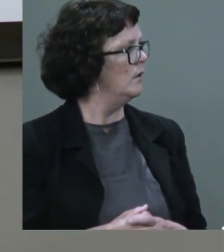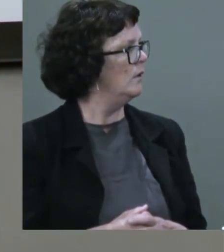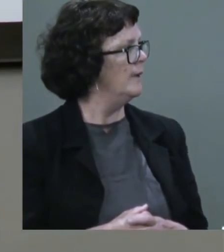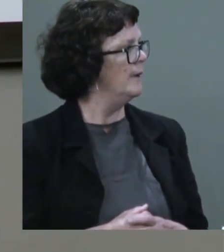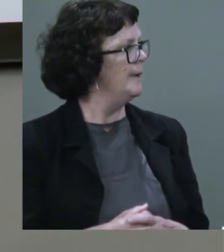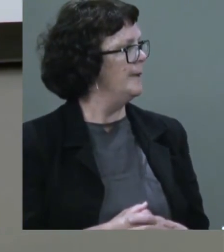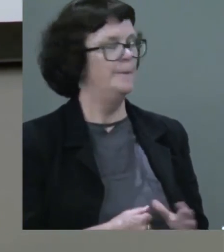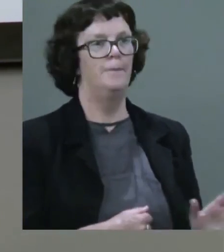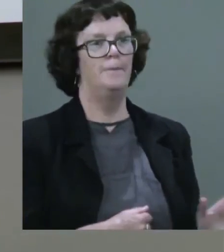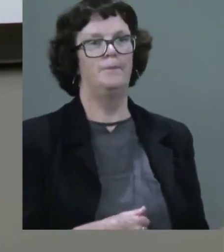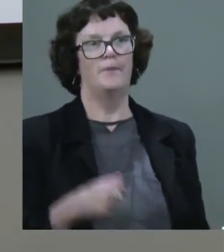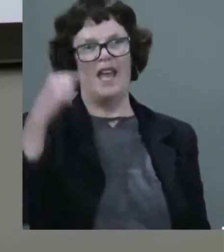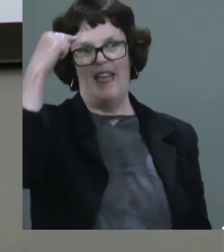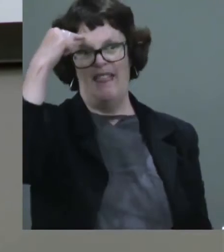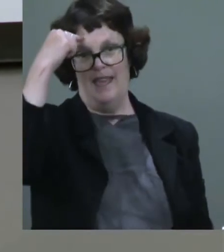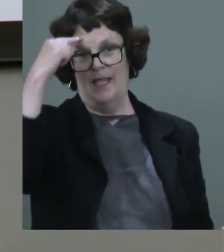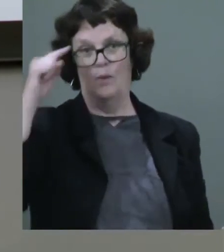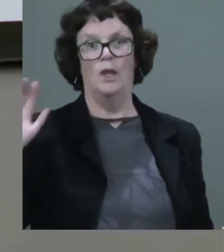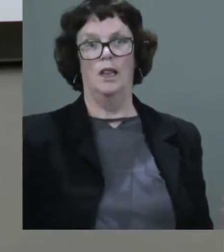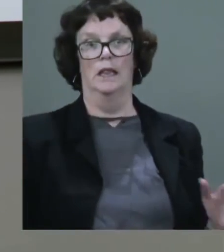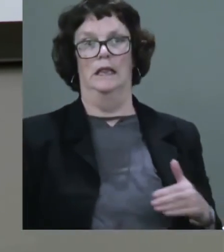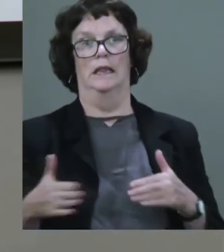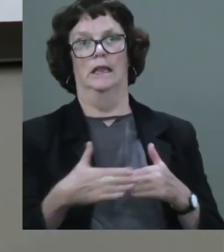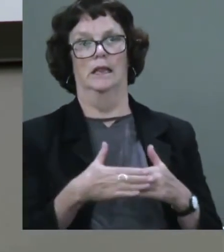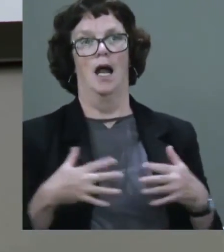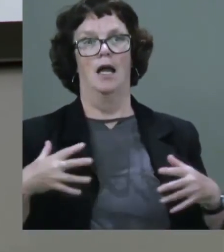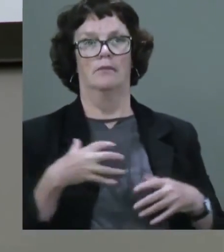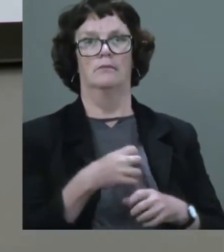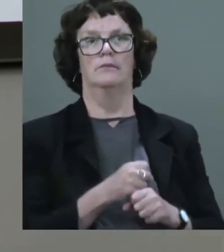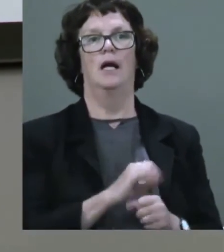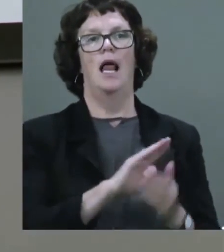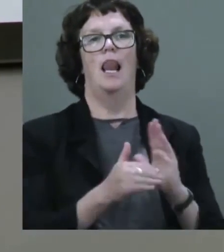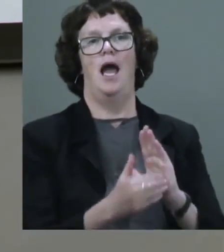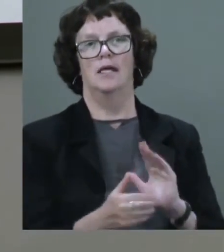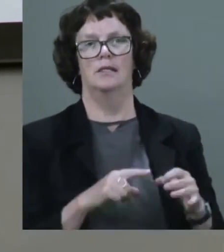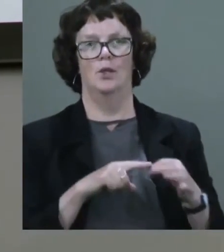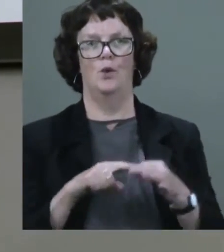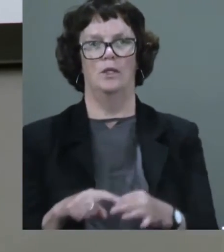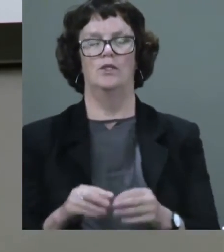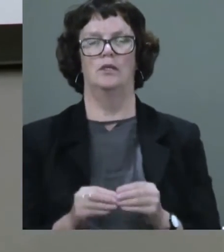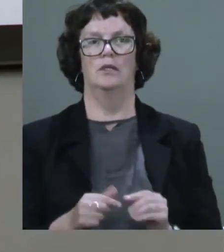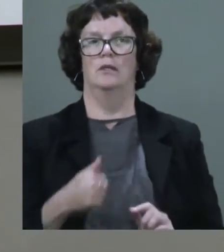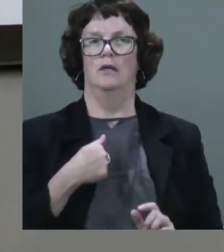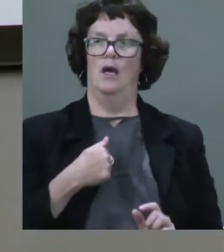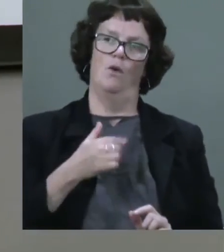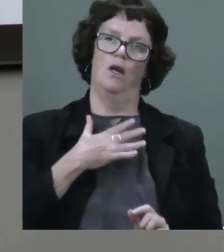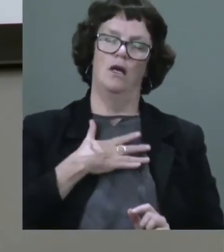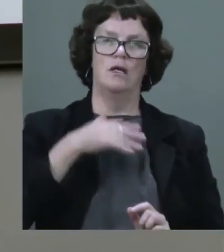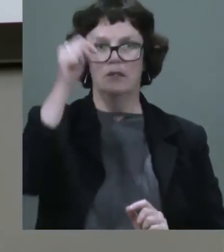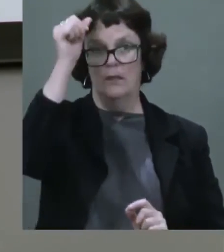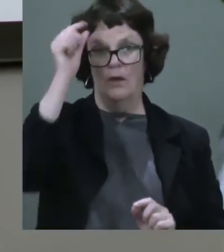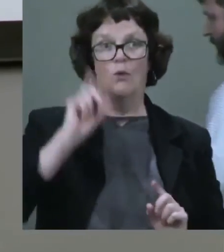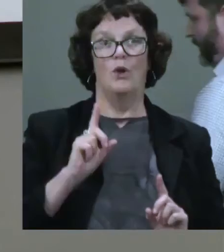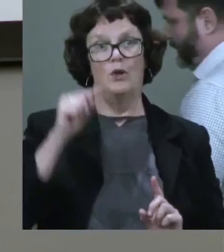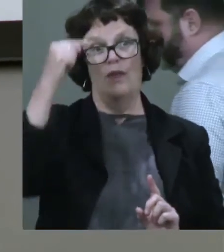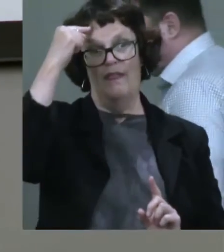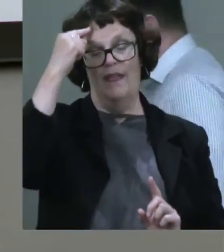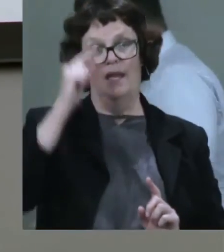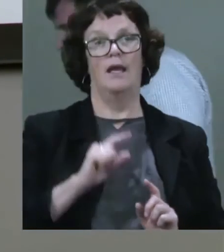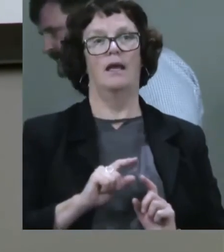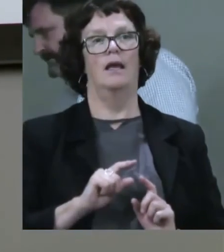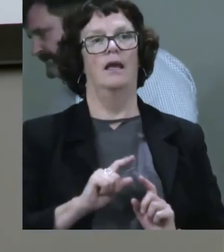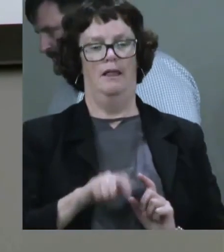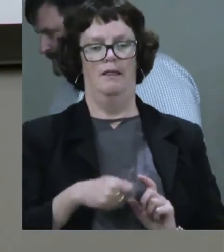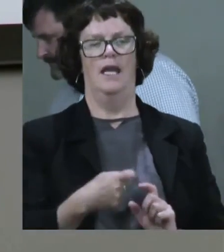So I think we might try to wrap it up with this last one, which is, I really want to know what you think the next generation needs to pull out of